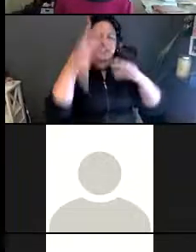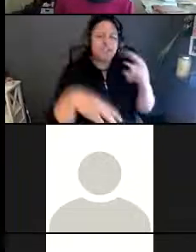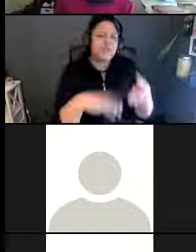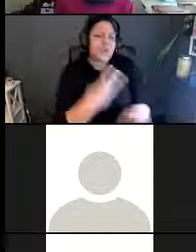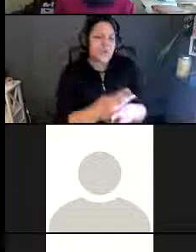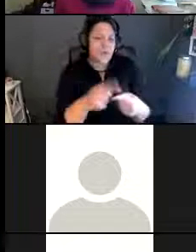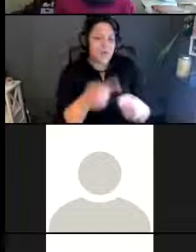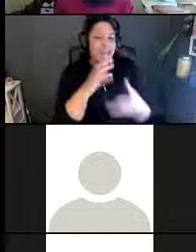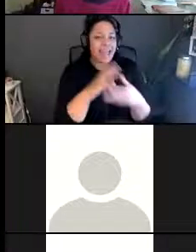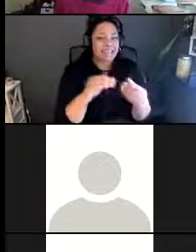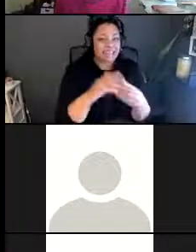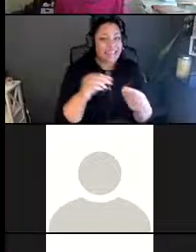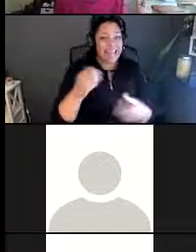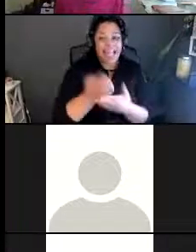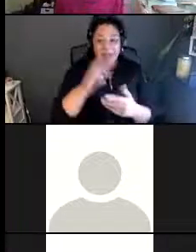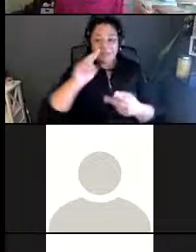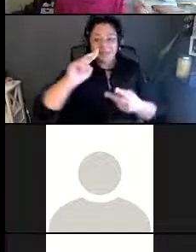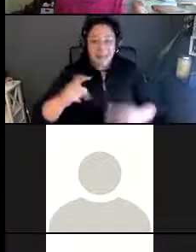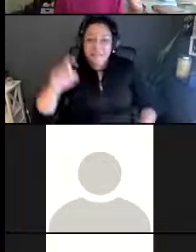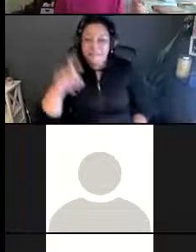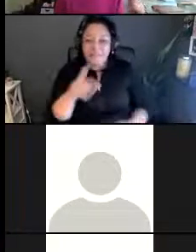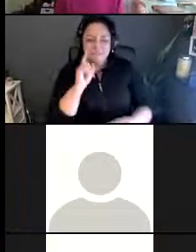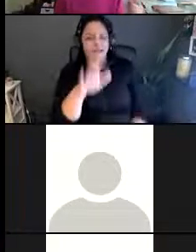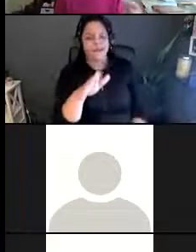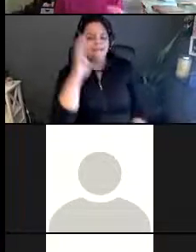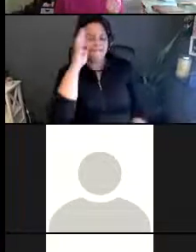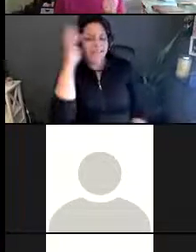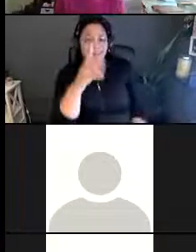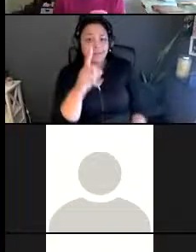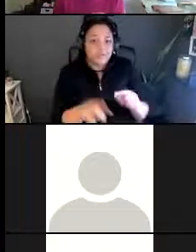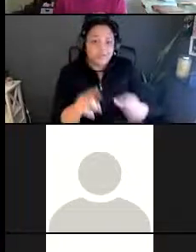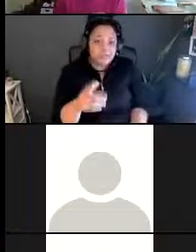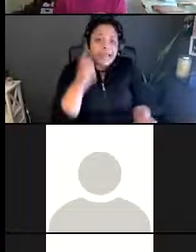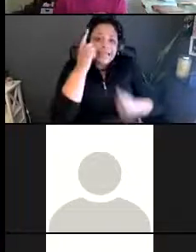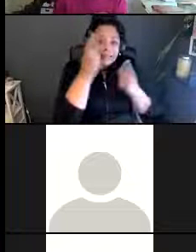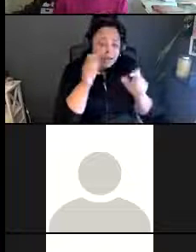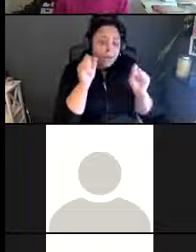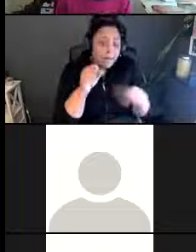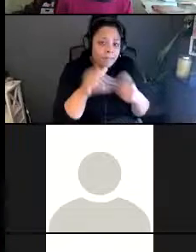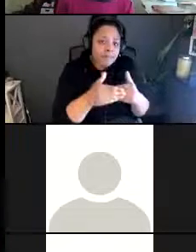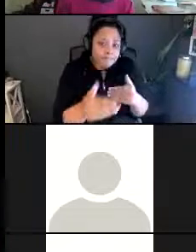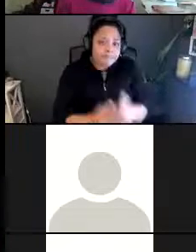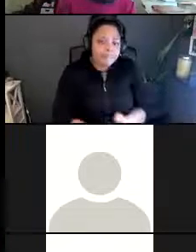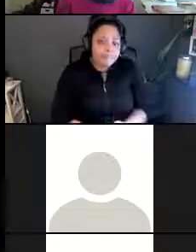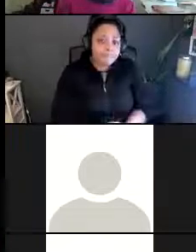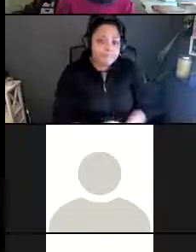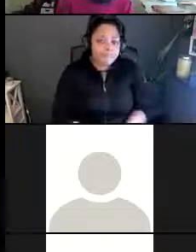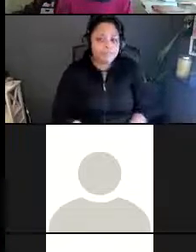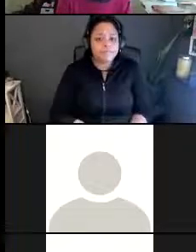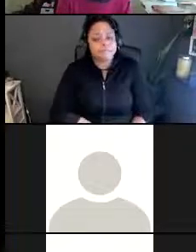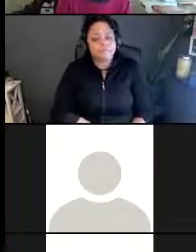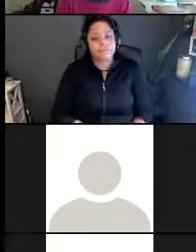say these things, but consider that as a possibility. When I first started in